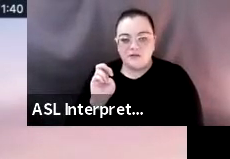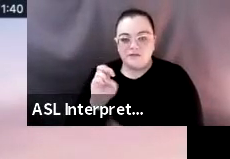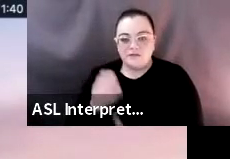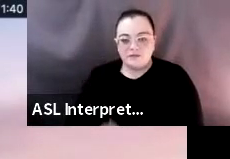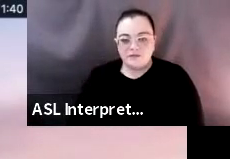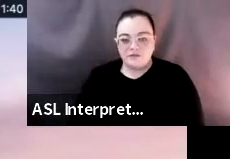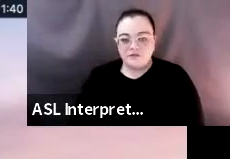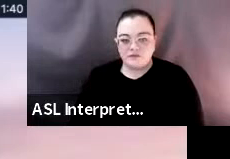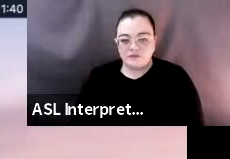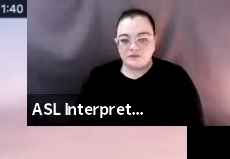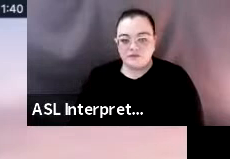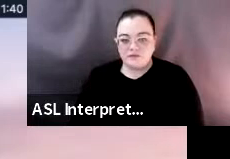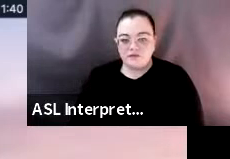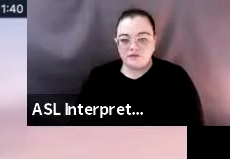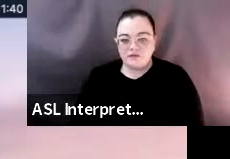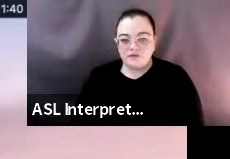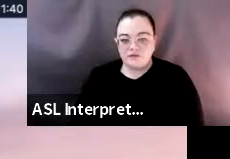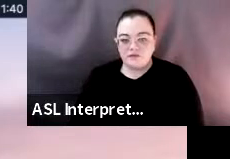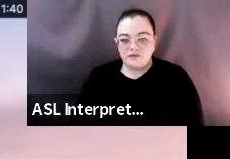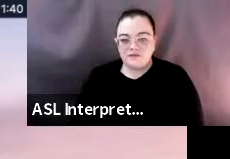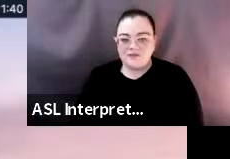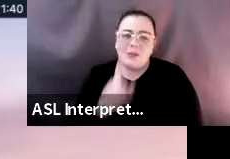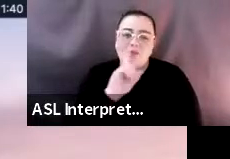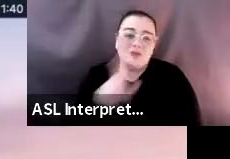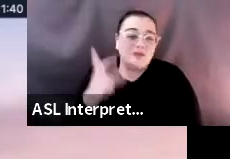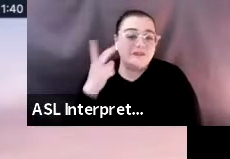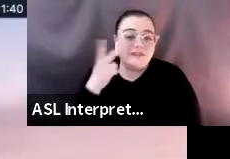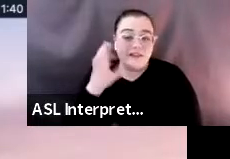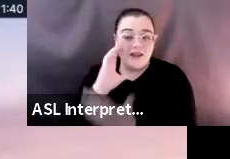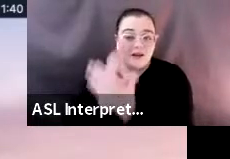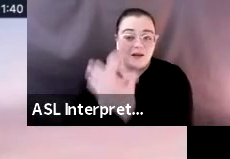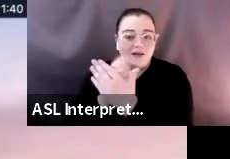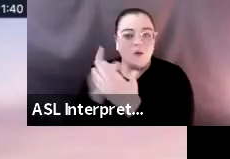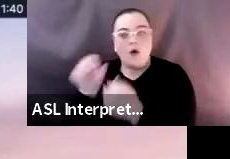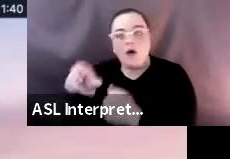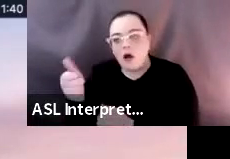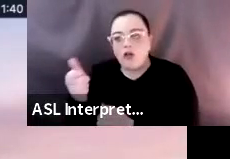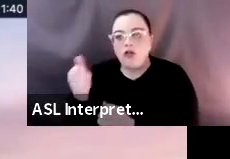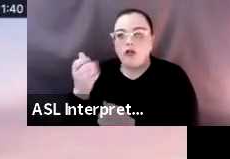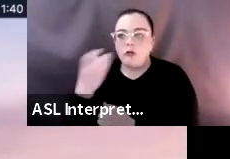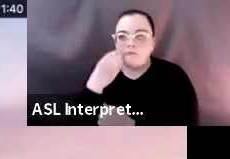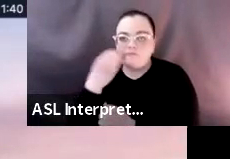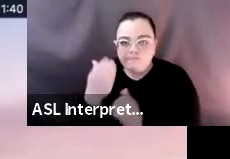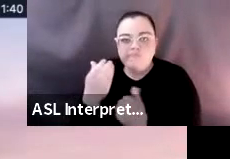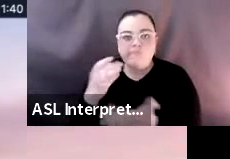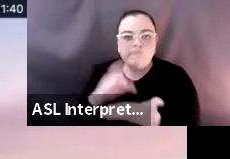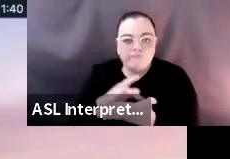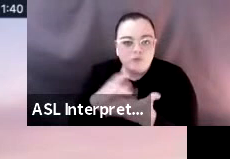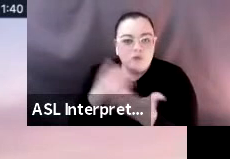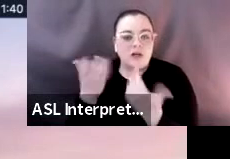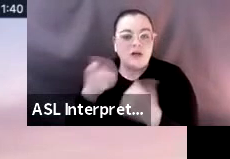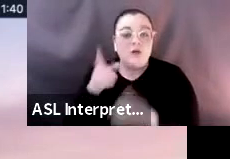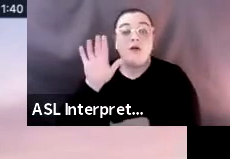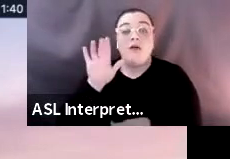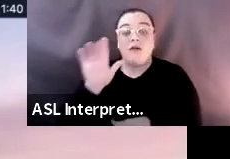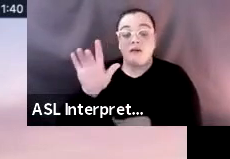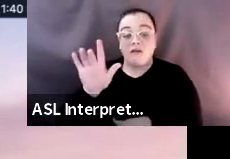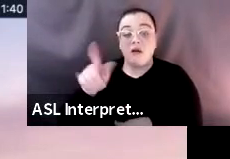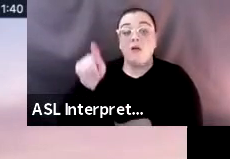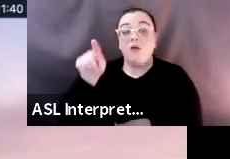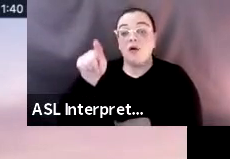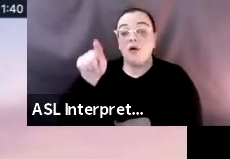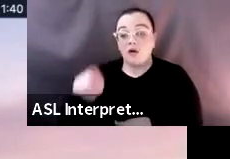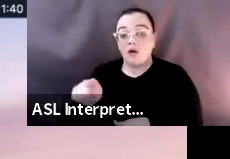where you're probably used to seeing this icon on other devices, but you're gonna hit the share square. You're gonna go down